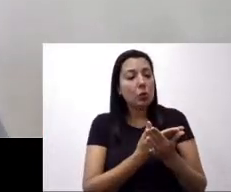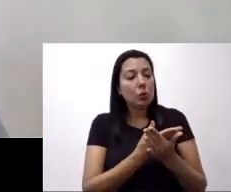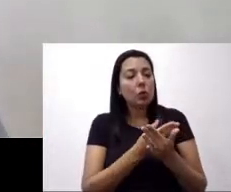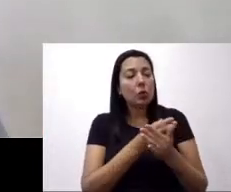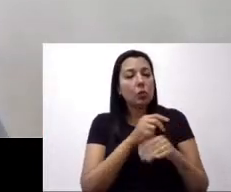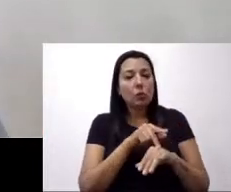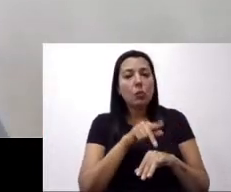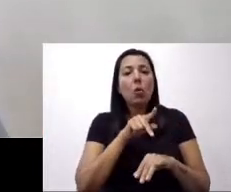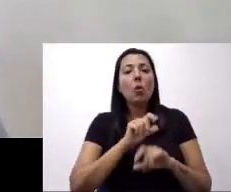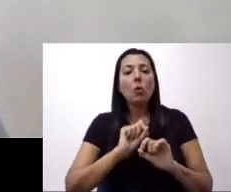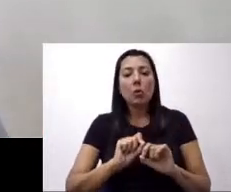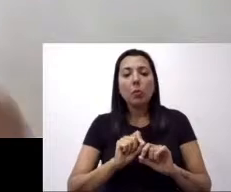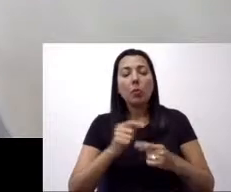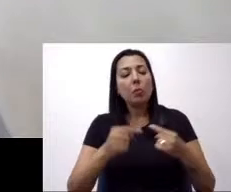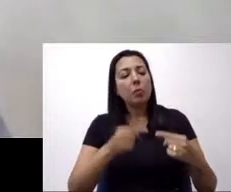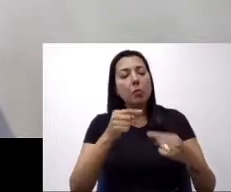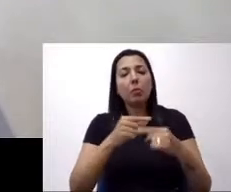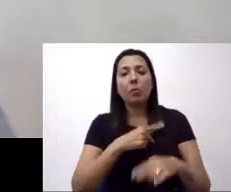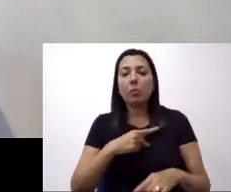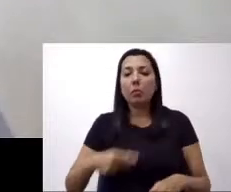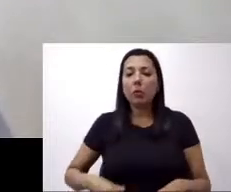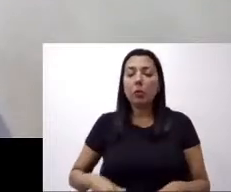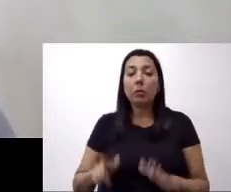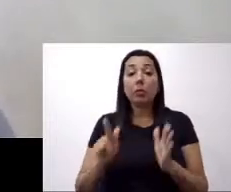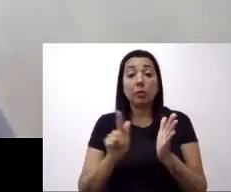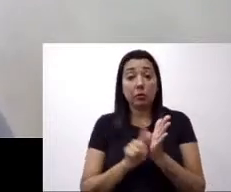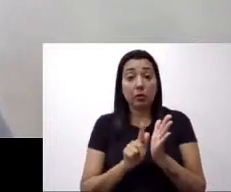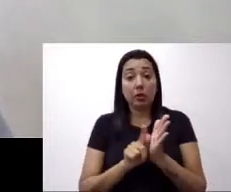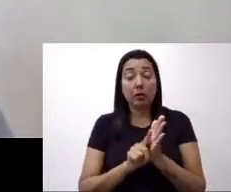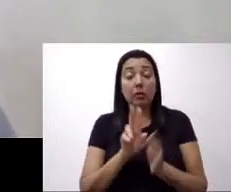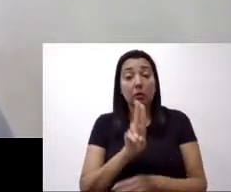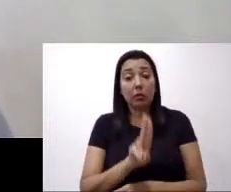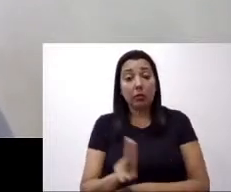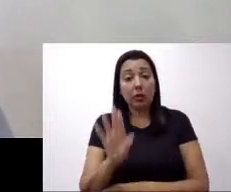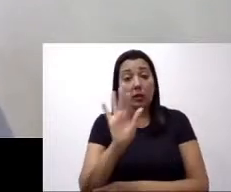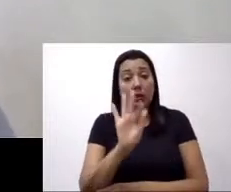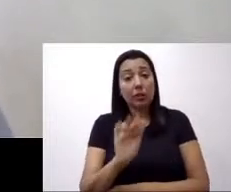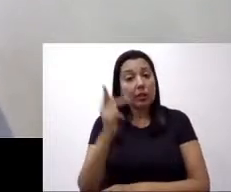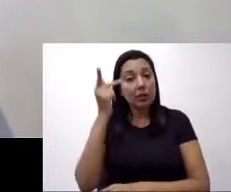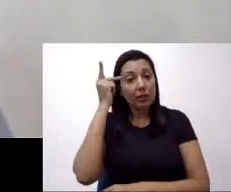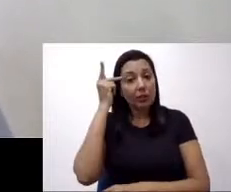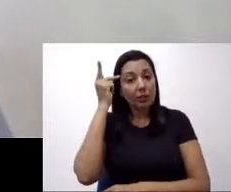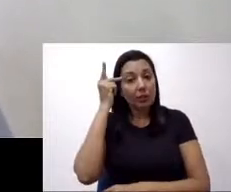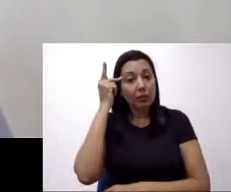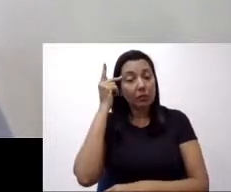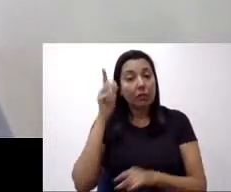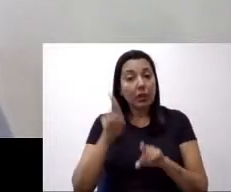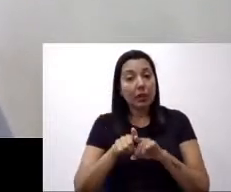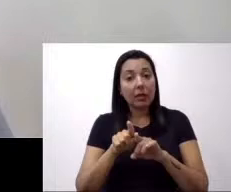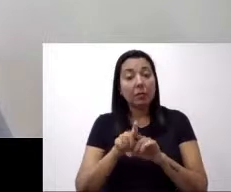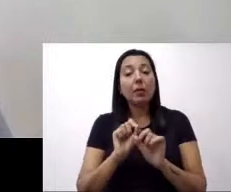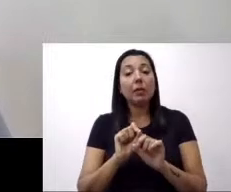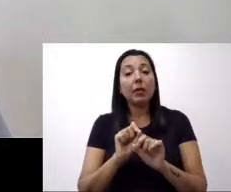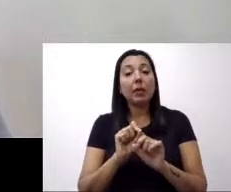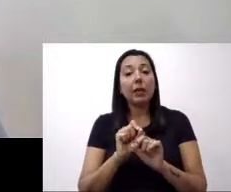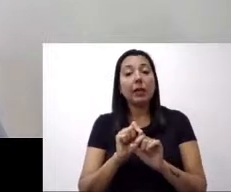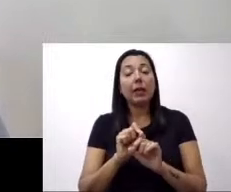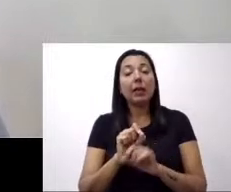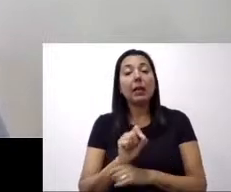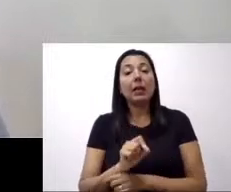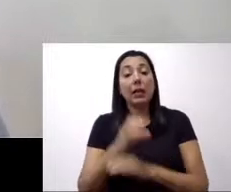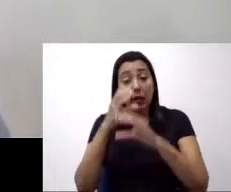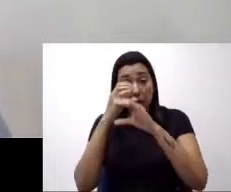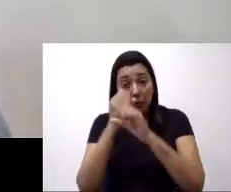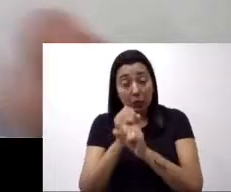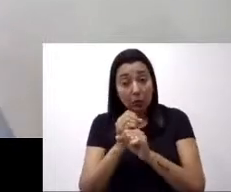management of the University of São Paulo and the Laboratory of International Public Policies of the